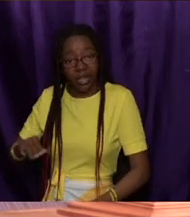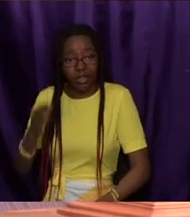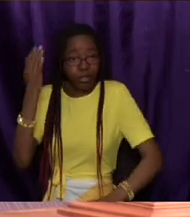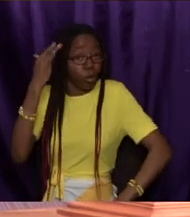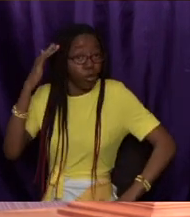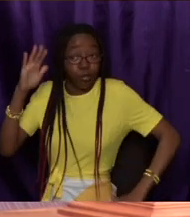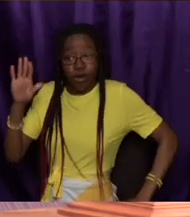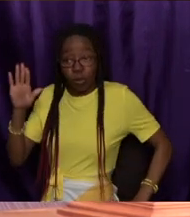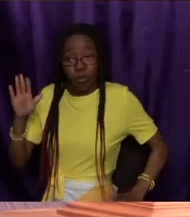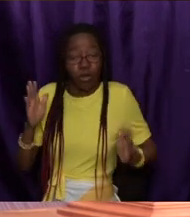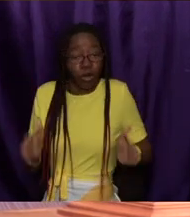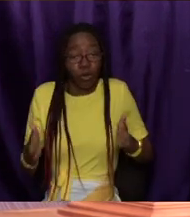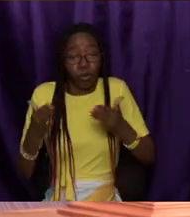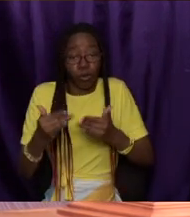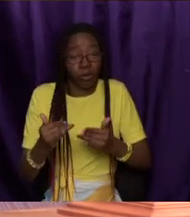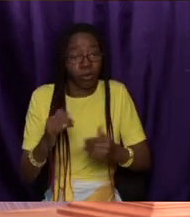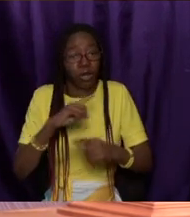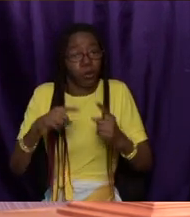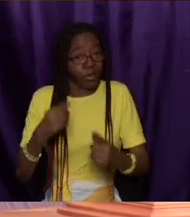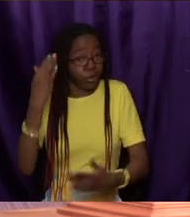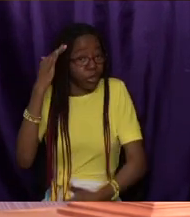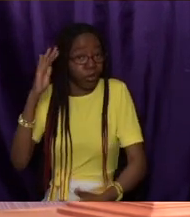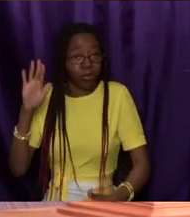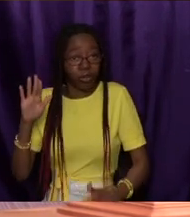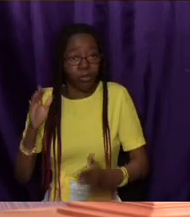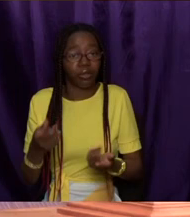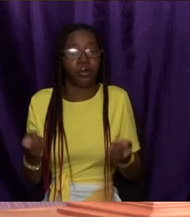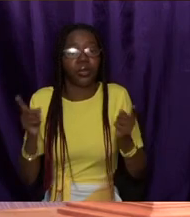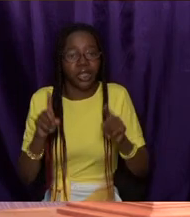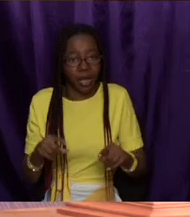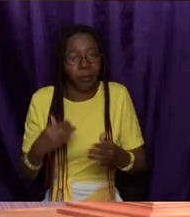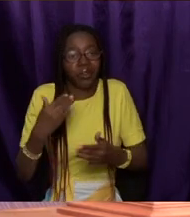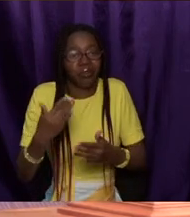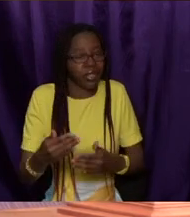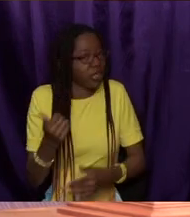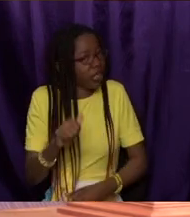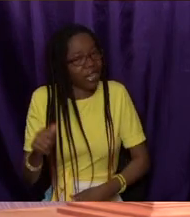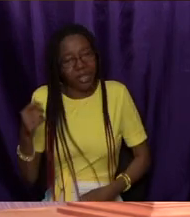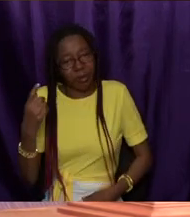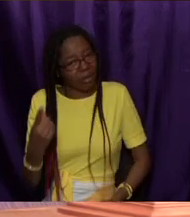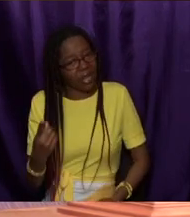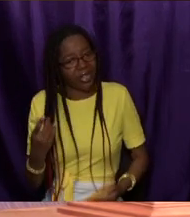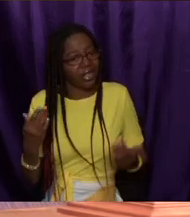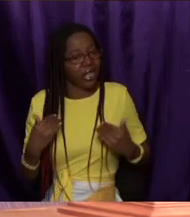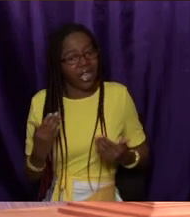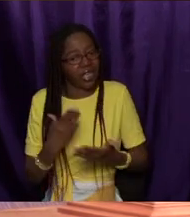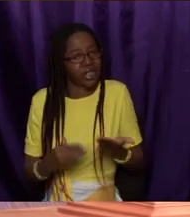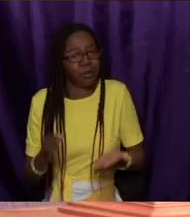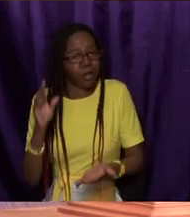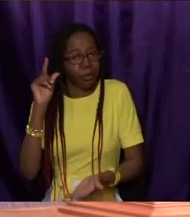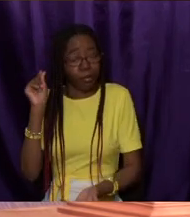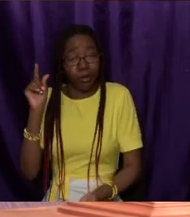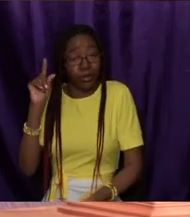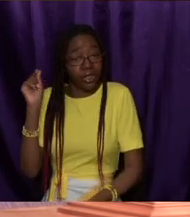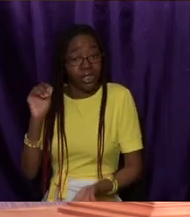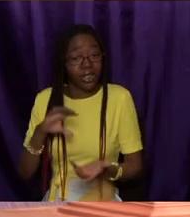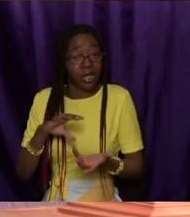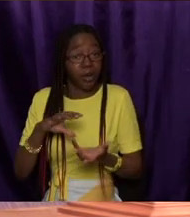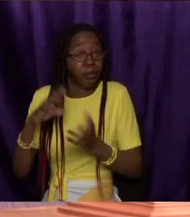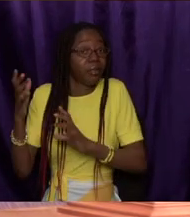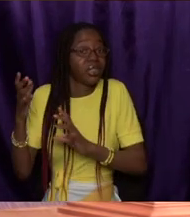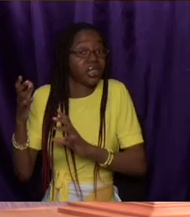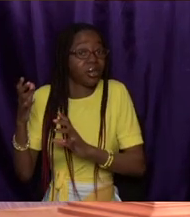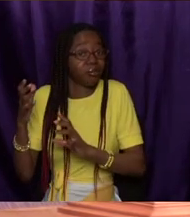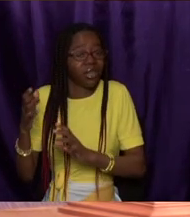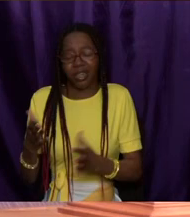unsure space where you're not sure what's coming next. Has anybody had some of your Moses mess up on